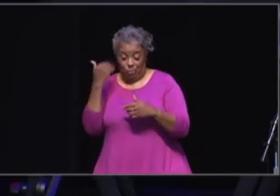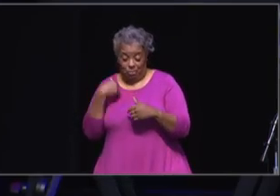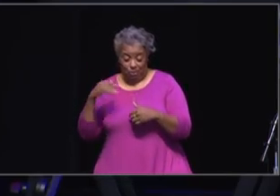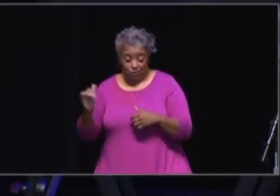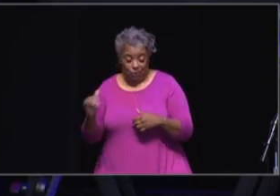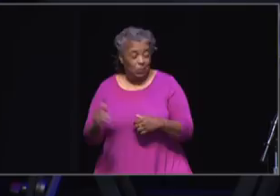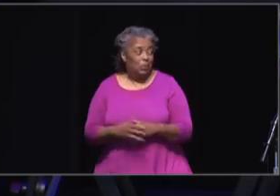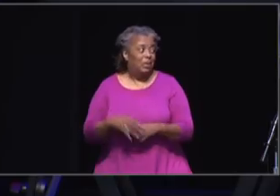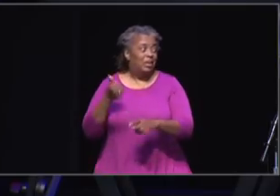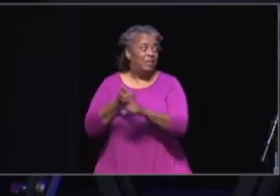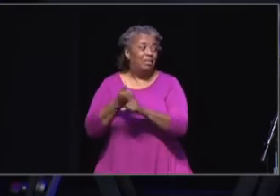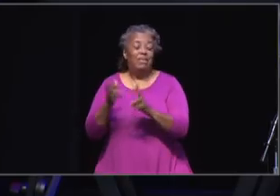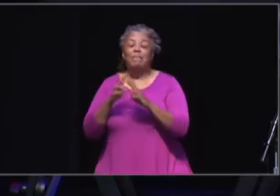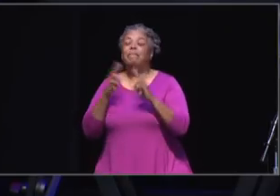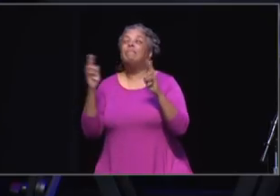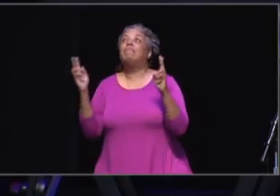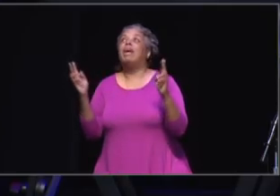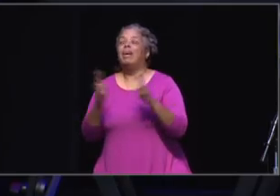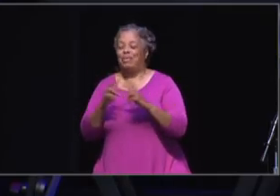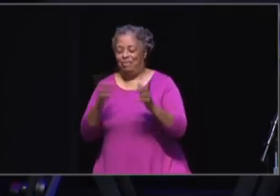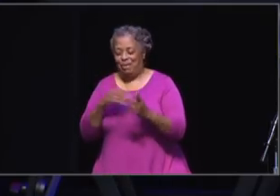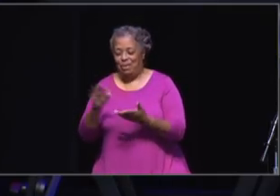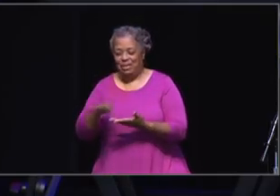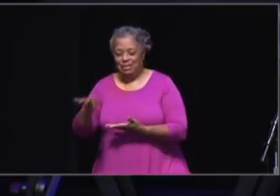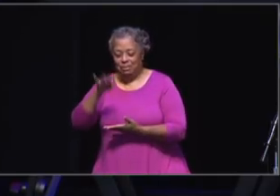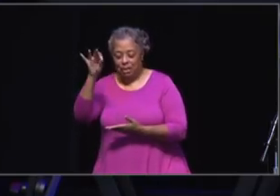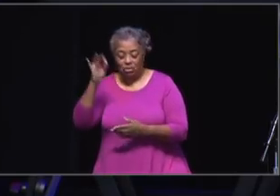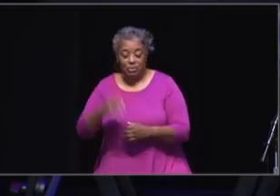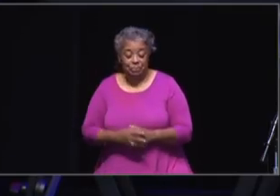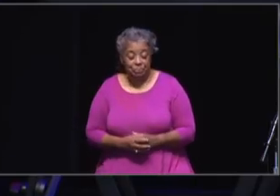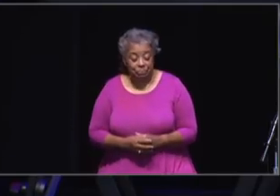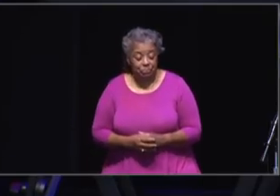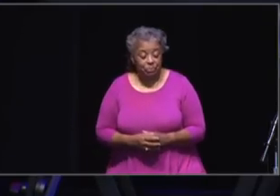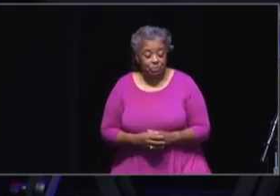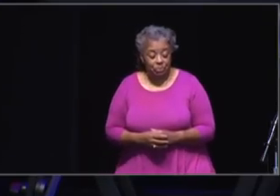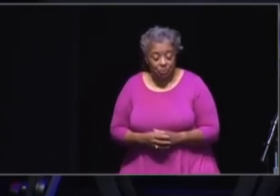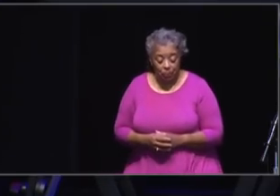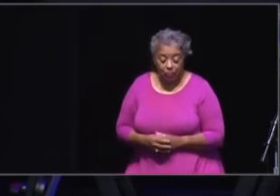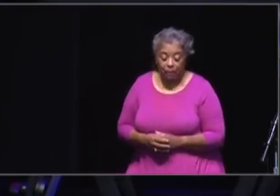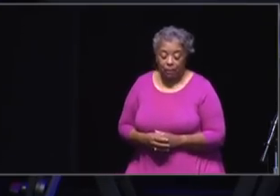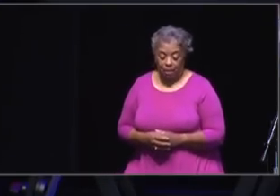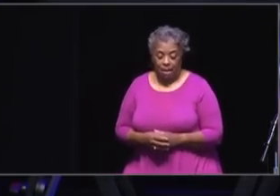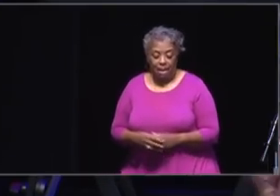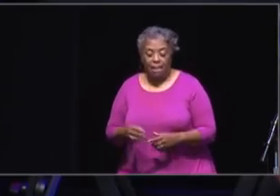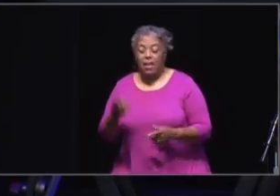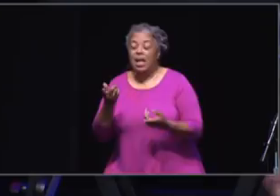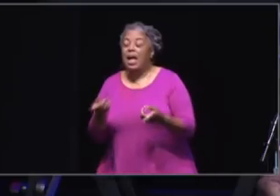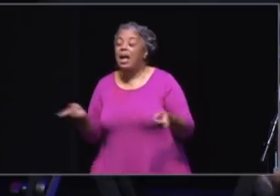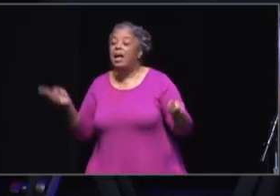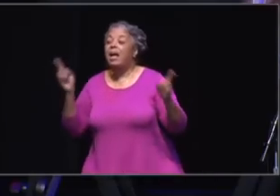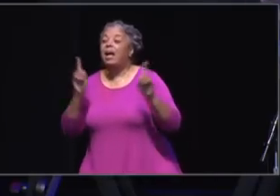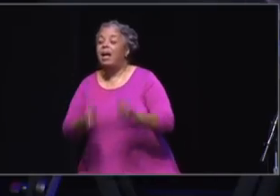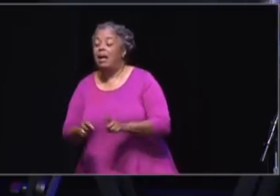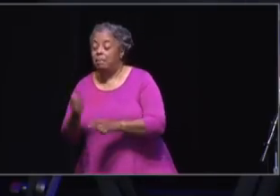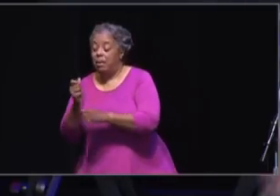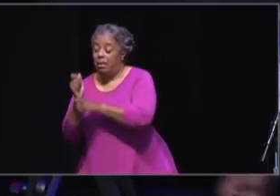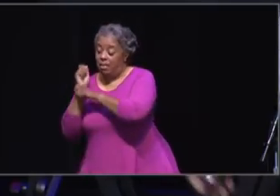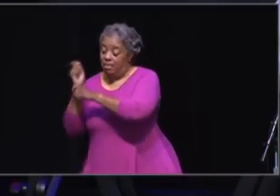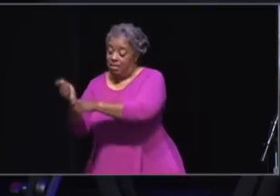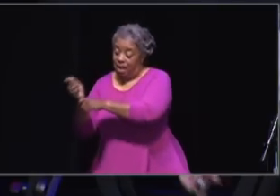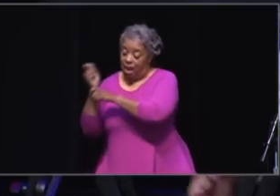was very, very special. Take this hammer and carry it to the